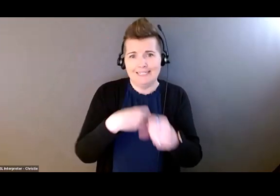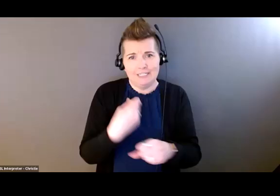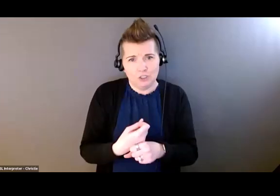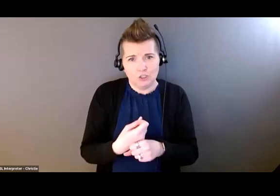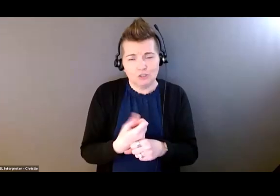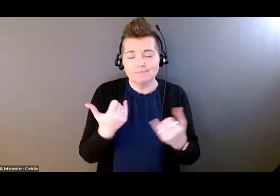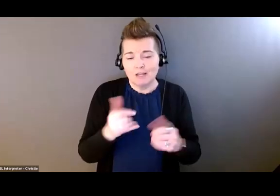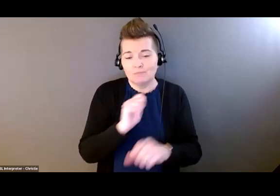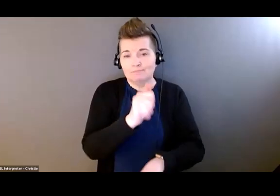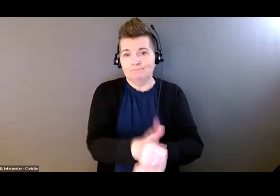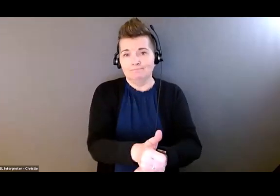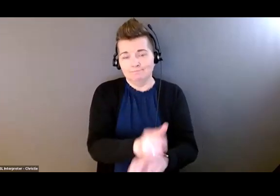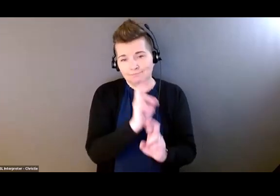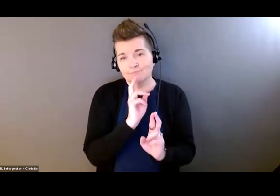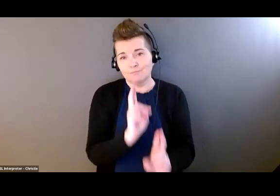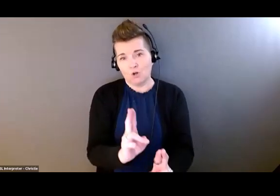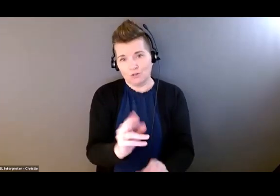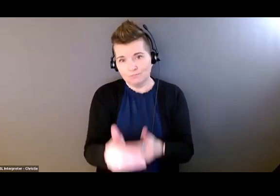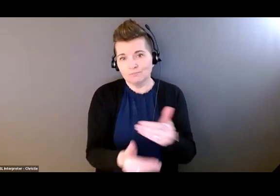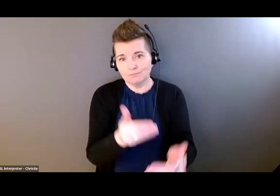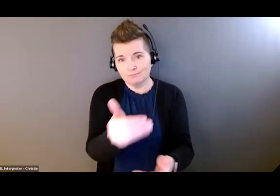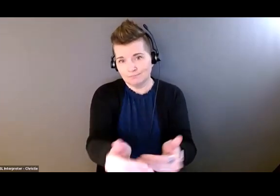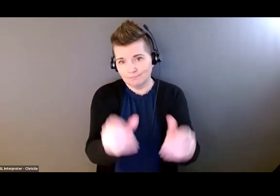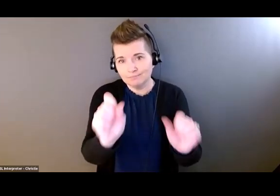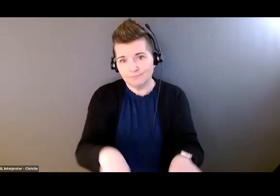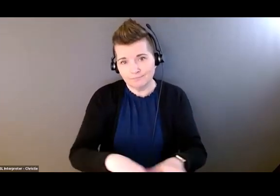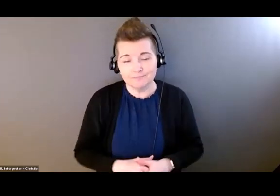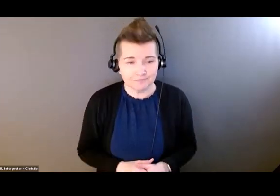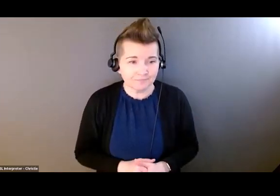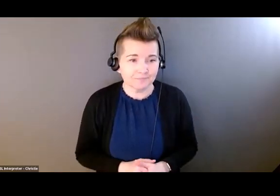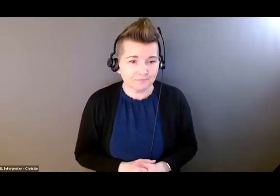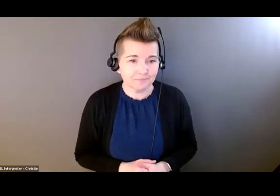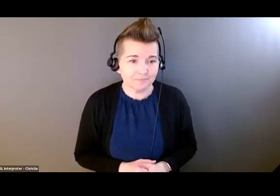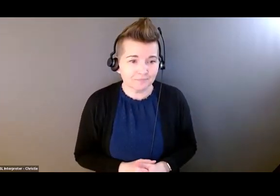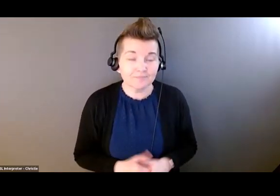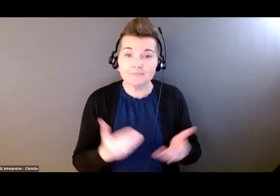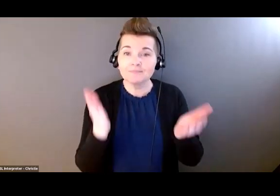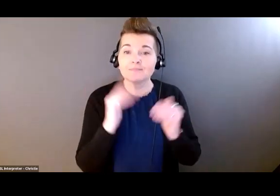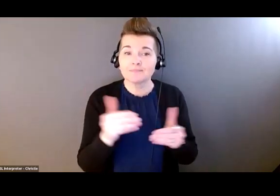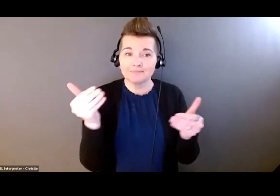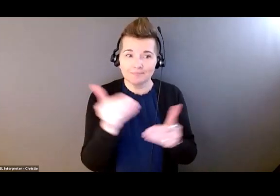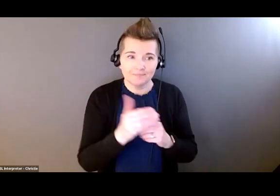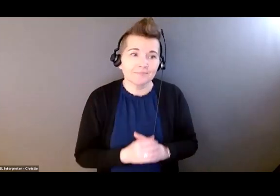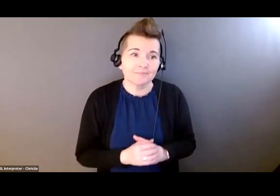And outside of the health system, we learned to honor that. Next slide.